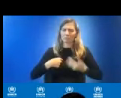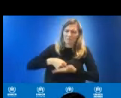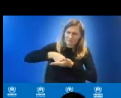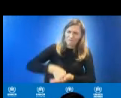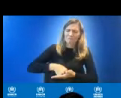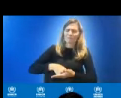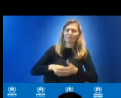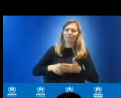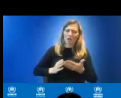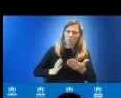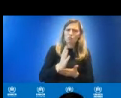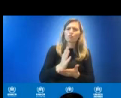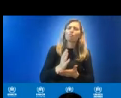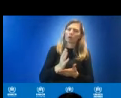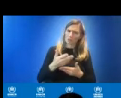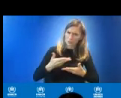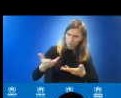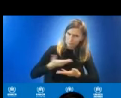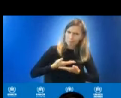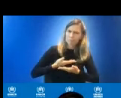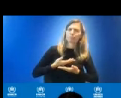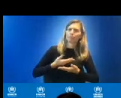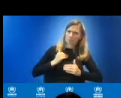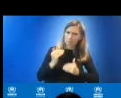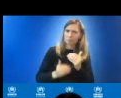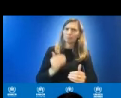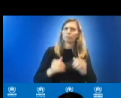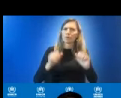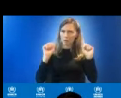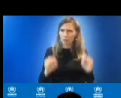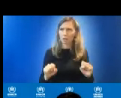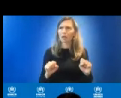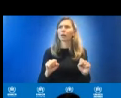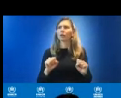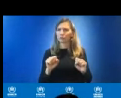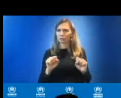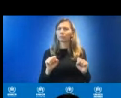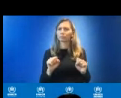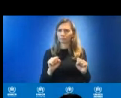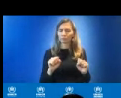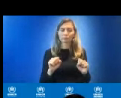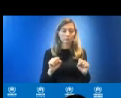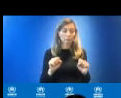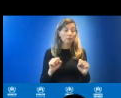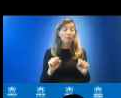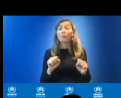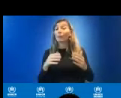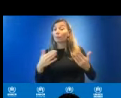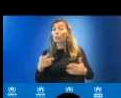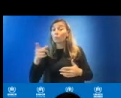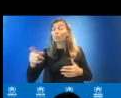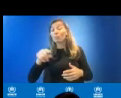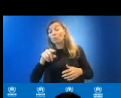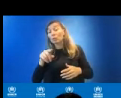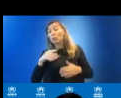and stateless persons with disabilities under the CRPD or any of the other human rights treaties. We